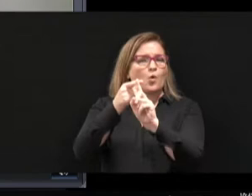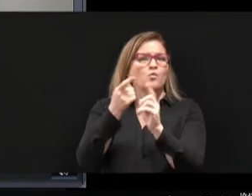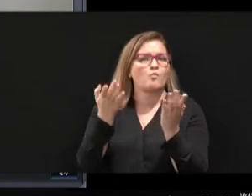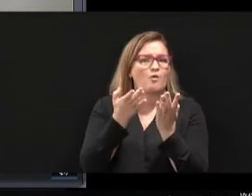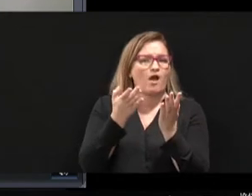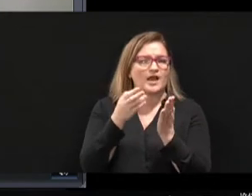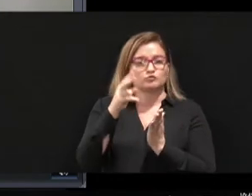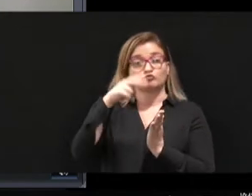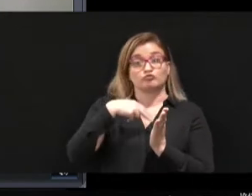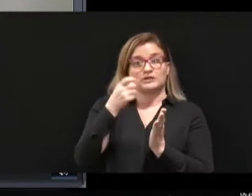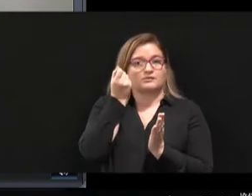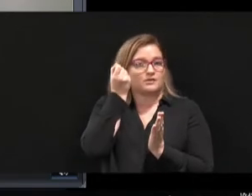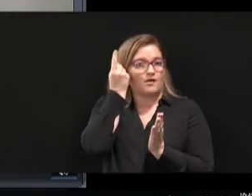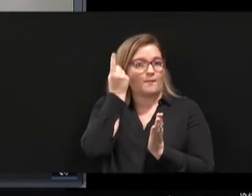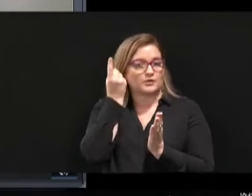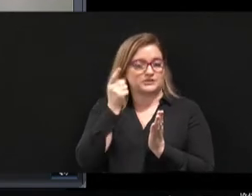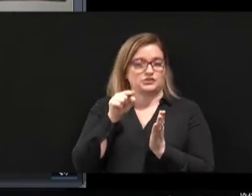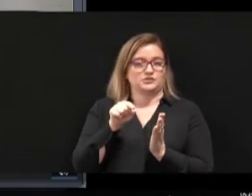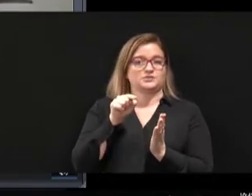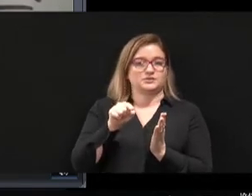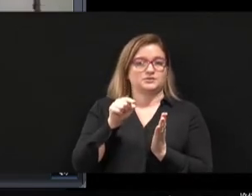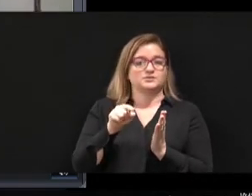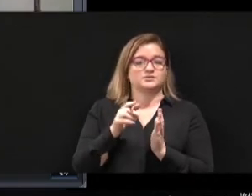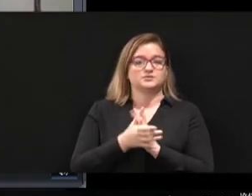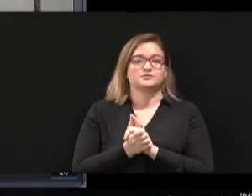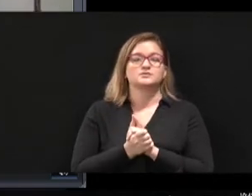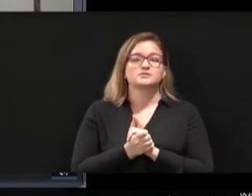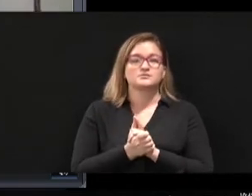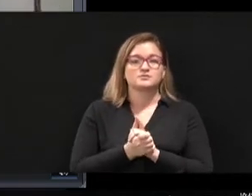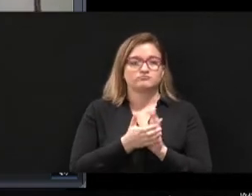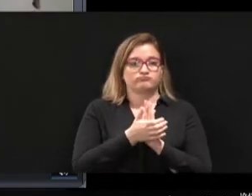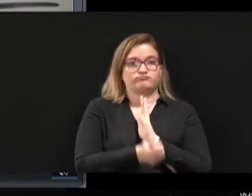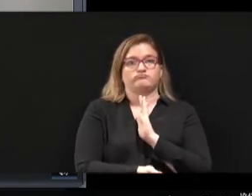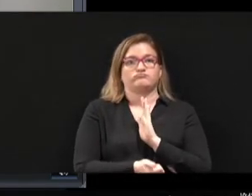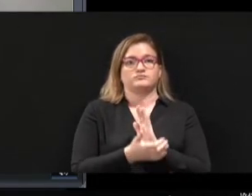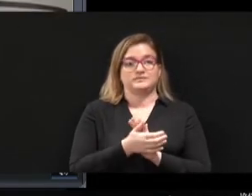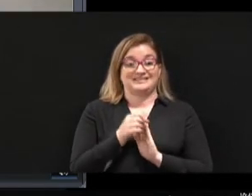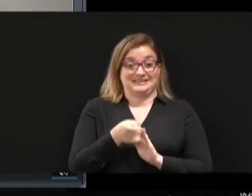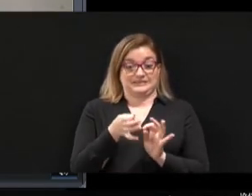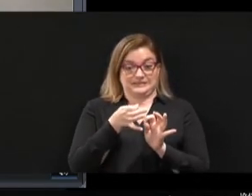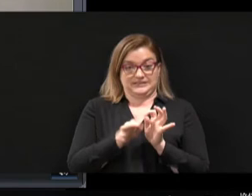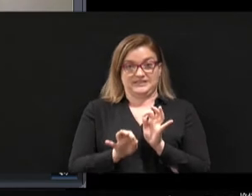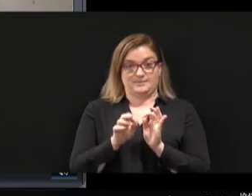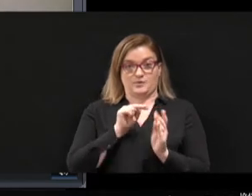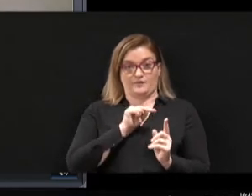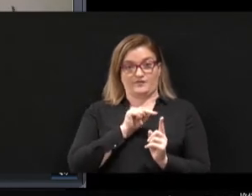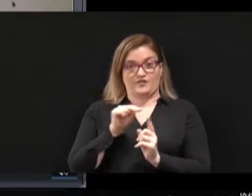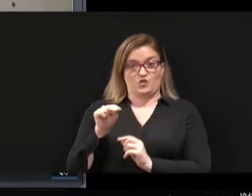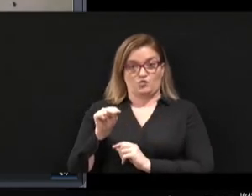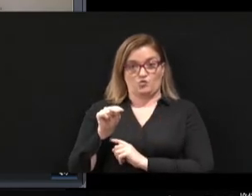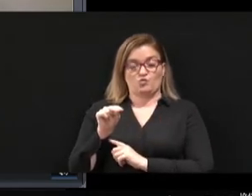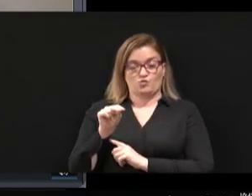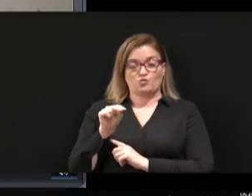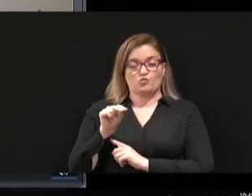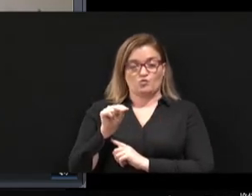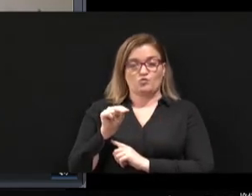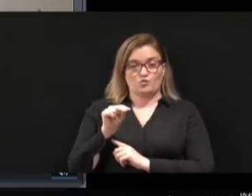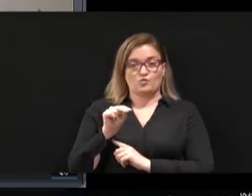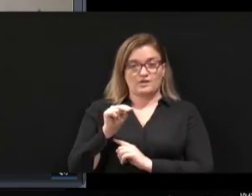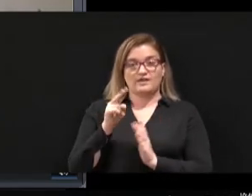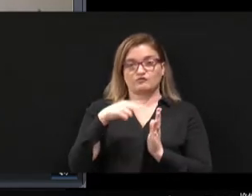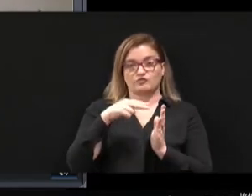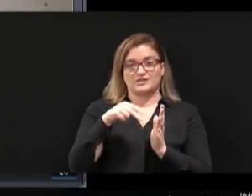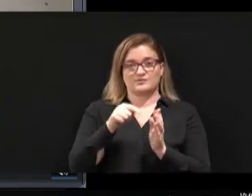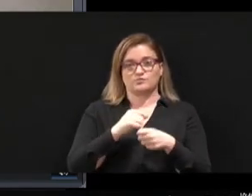comprehension. And this simple view of reading was created by somebody by the name of Goff